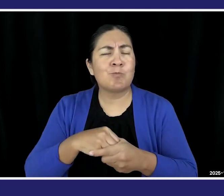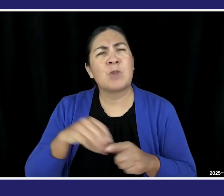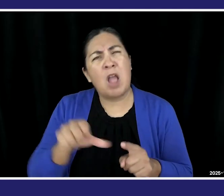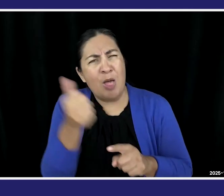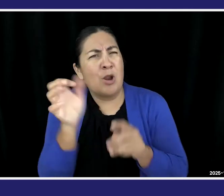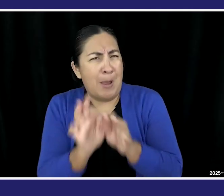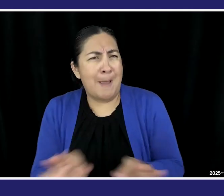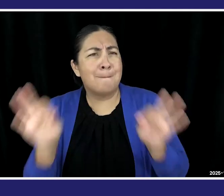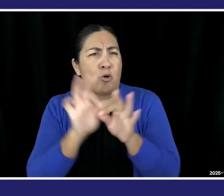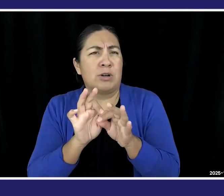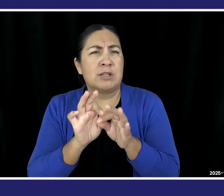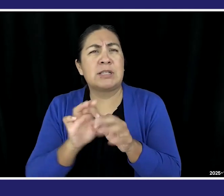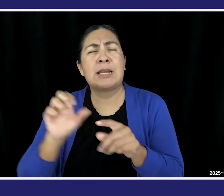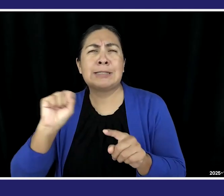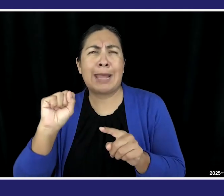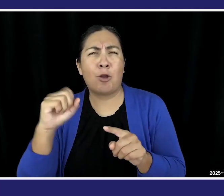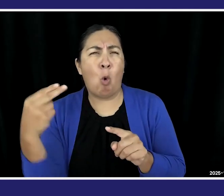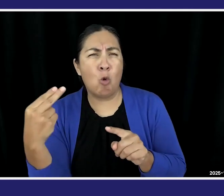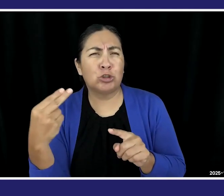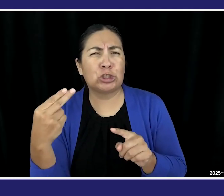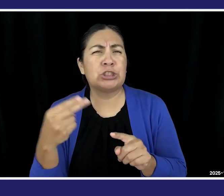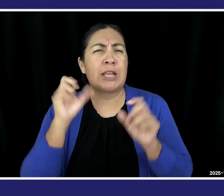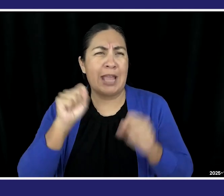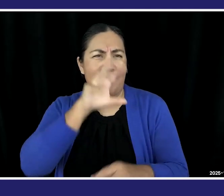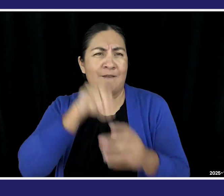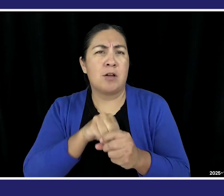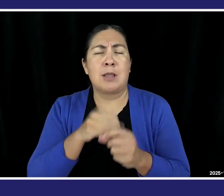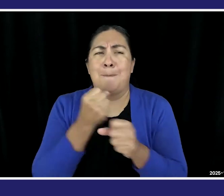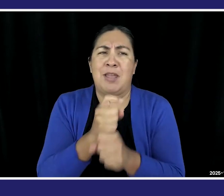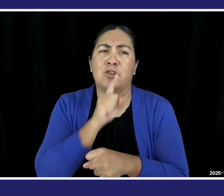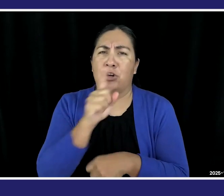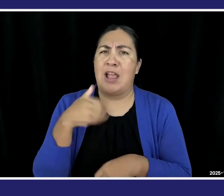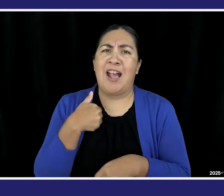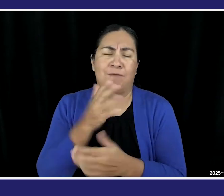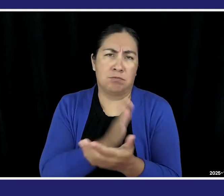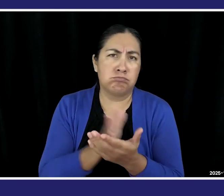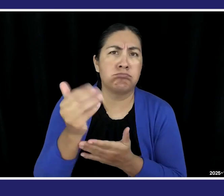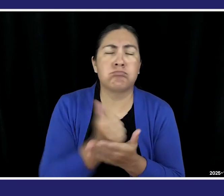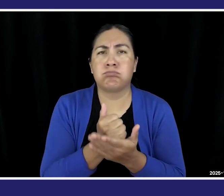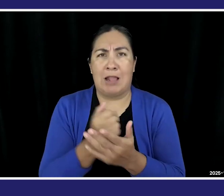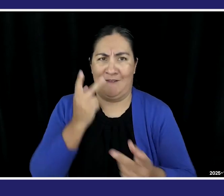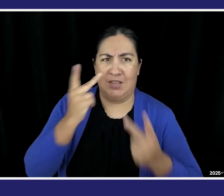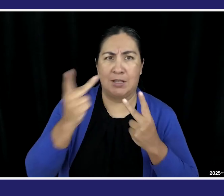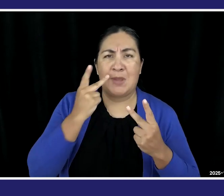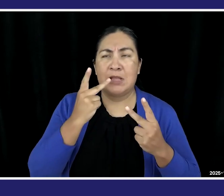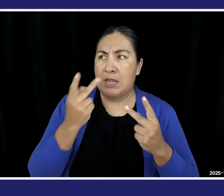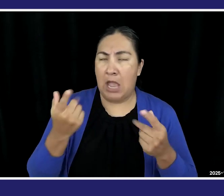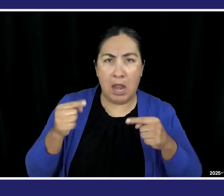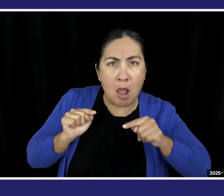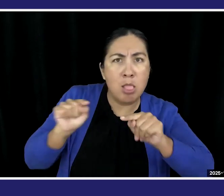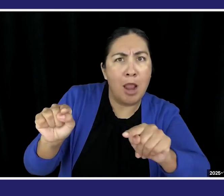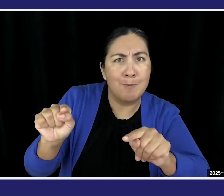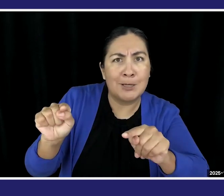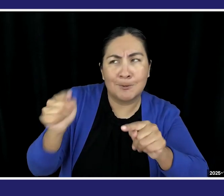to ensure that there is visibility and alignment across all of this work. They're also going